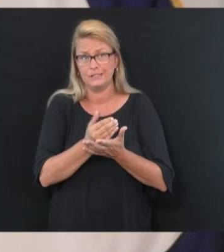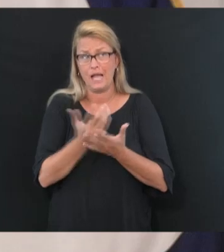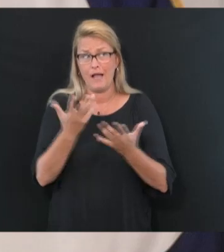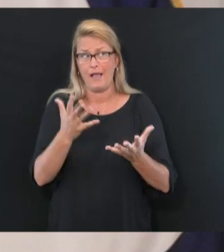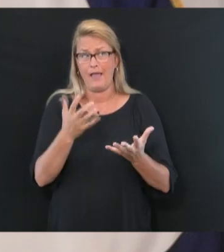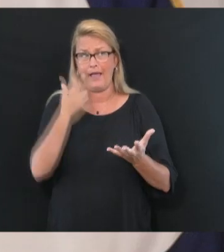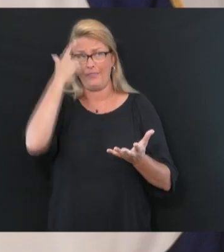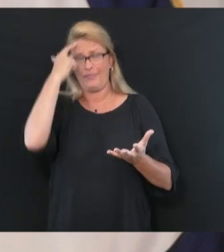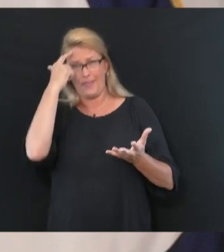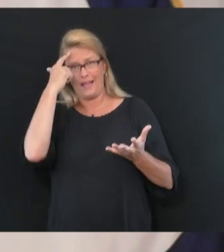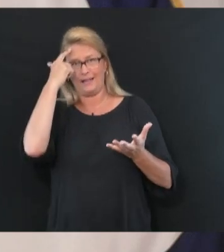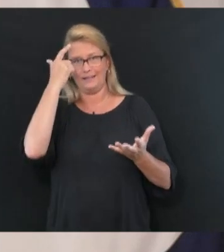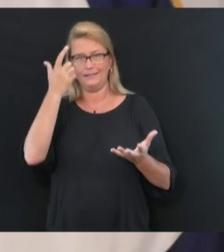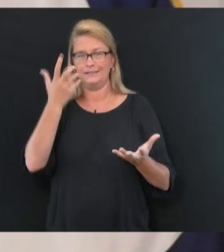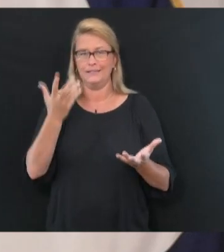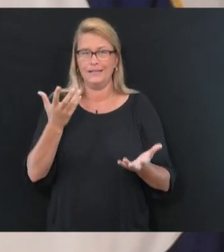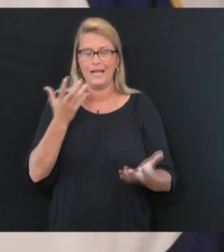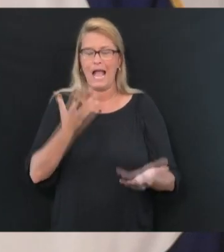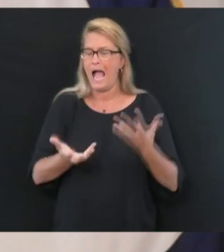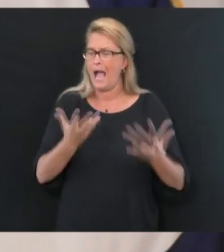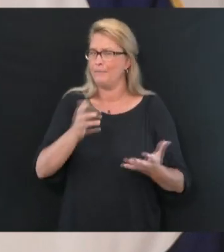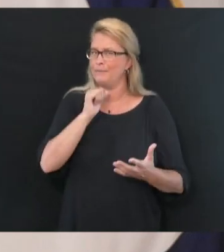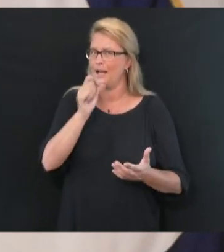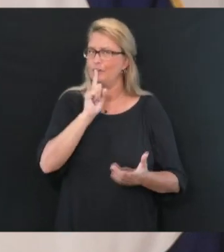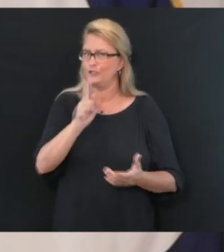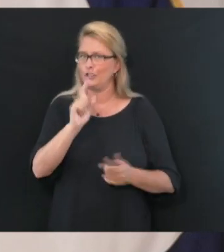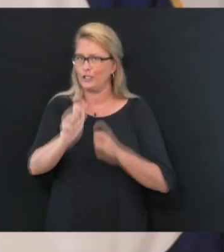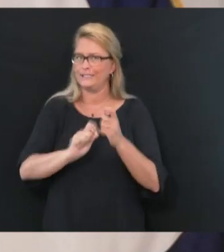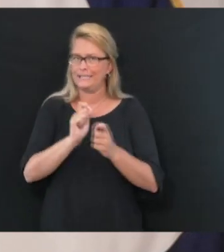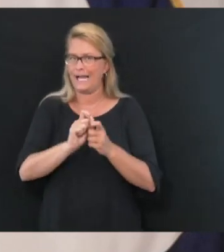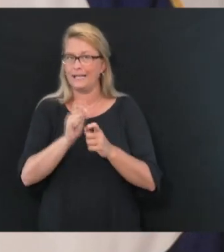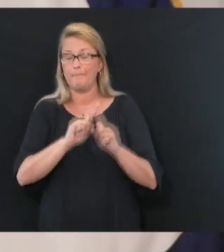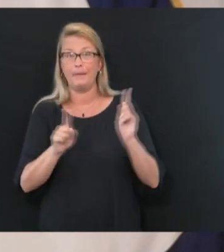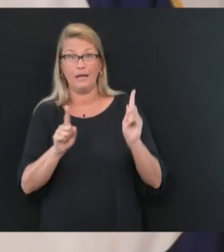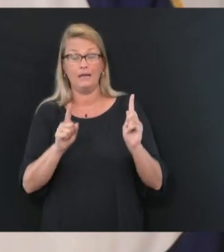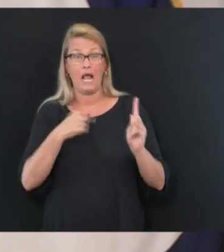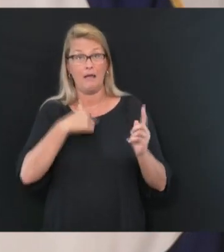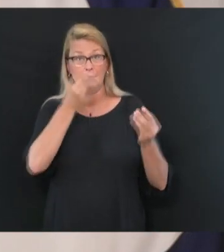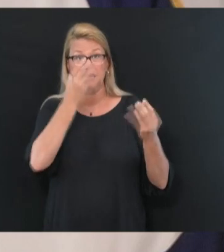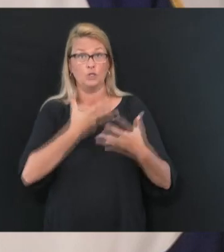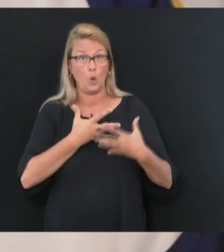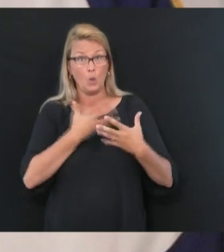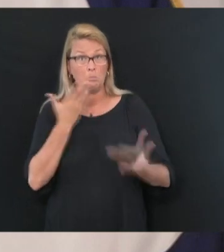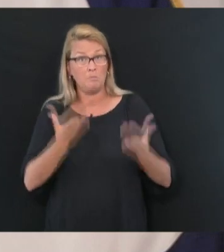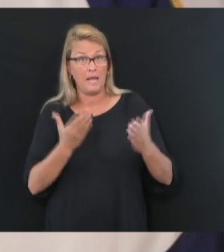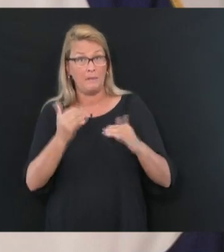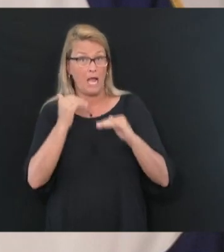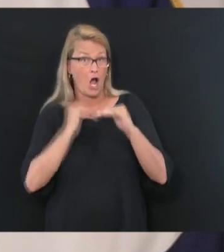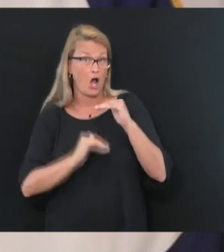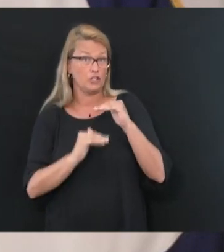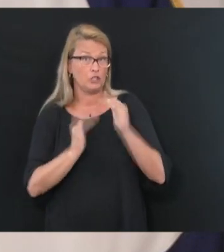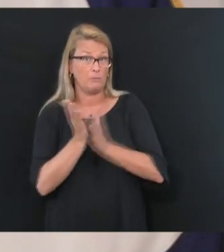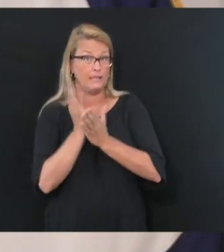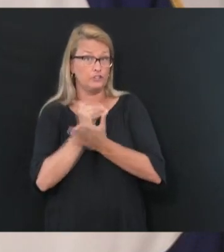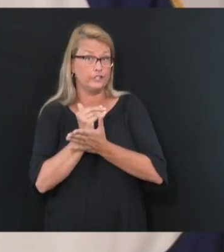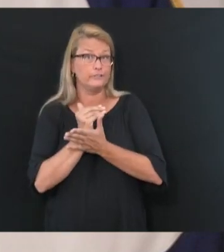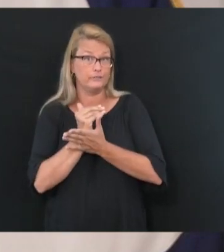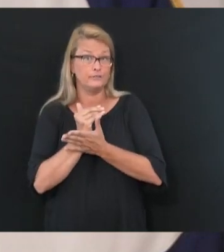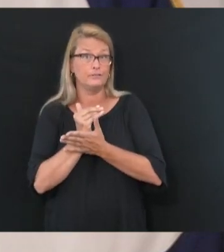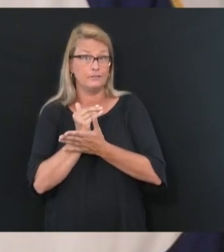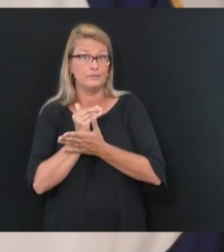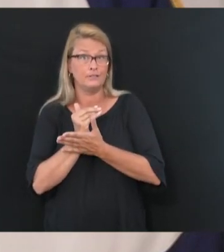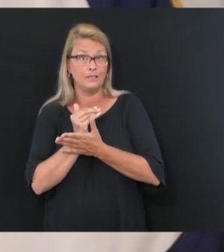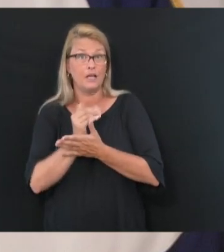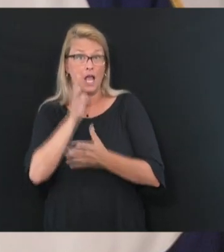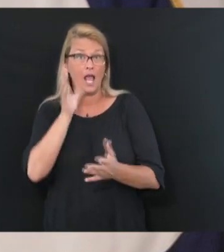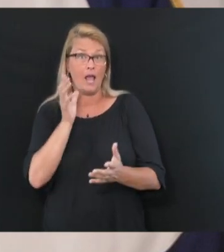told. Now don't run with that because I don't know that specifically, but I've been told that it looks like we're going to be under budget and we're going to meet